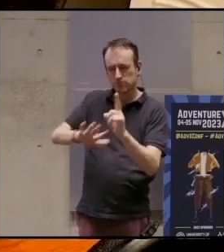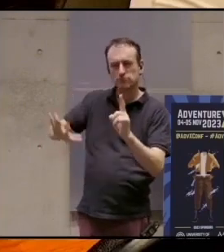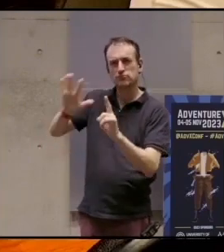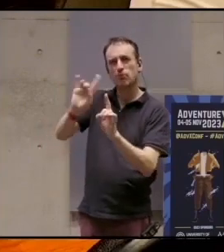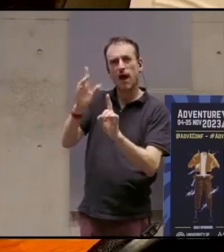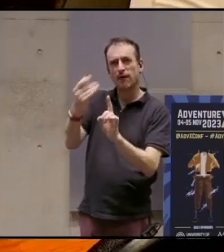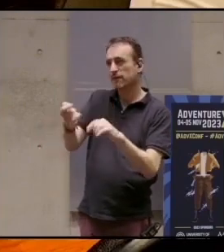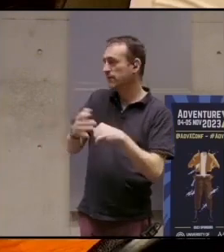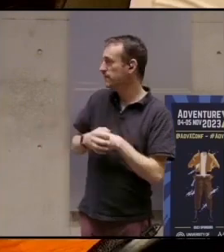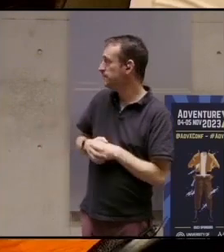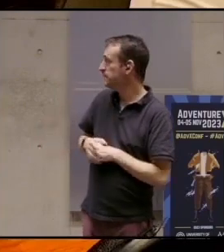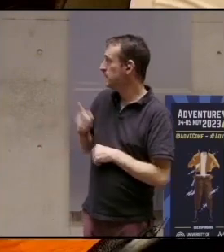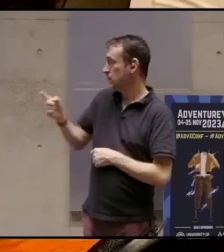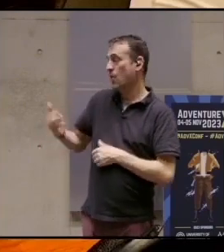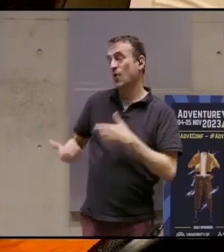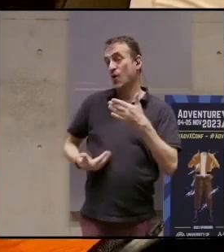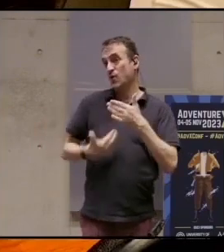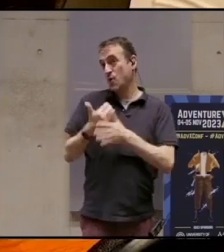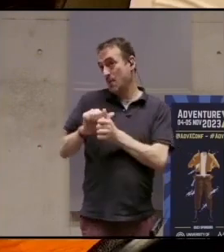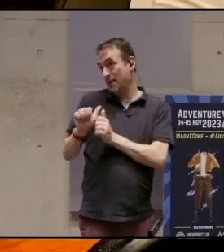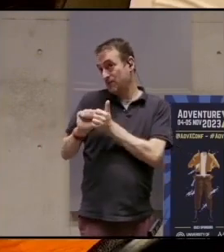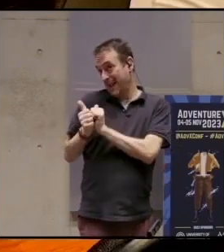First one is your new bestie, the sound engineer.